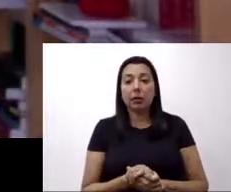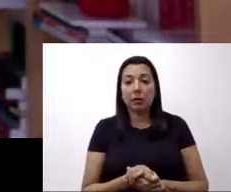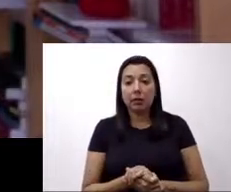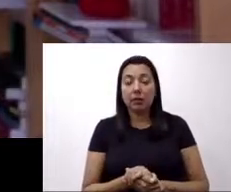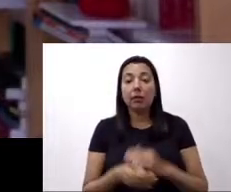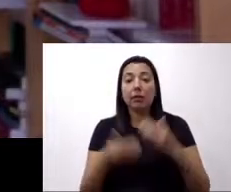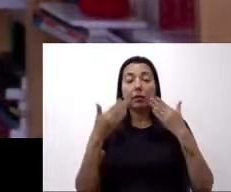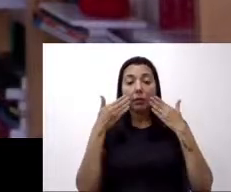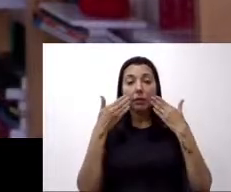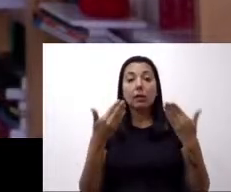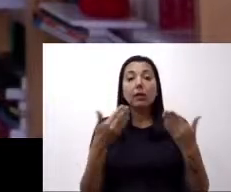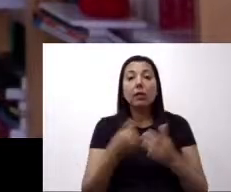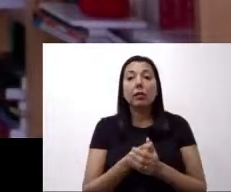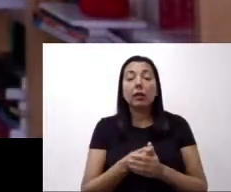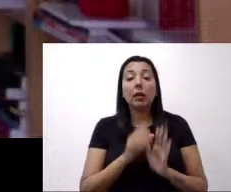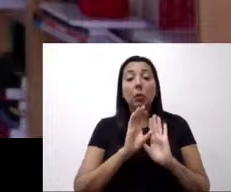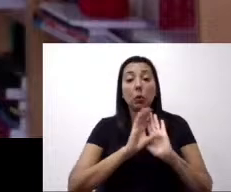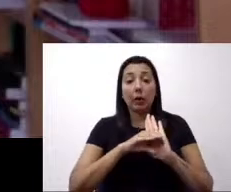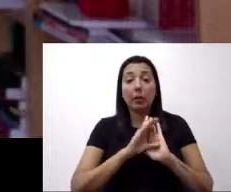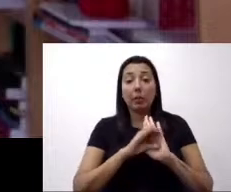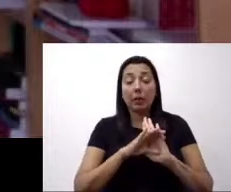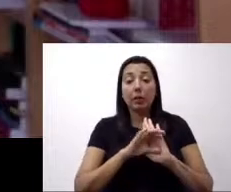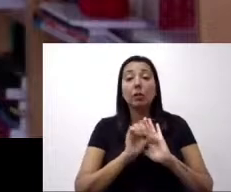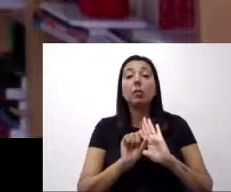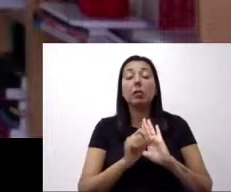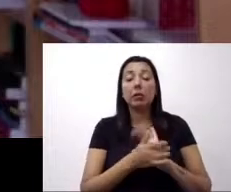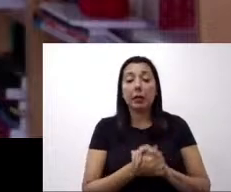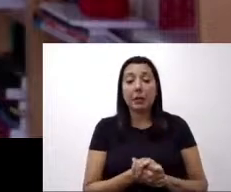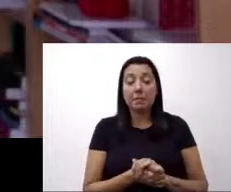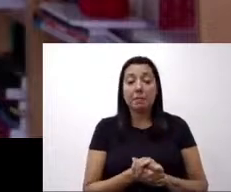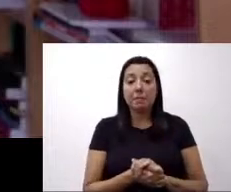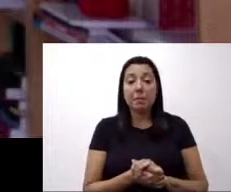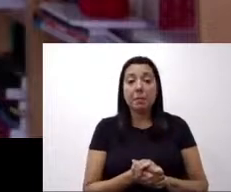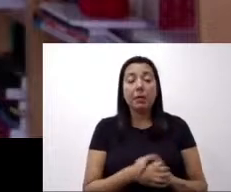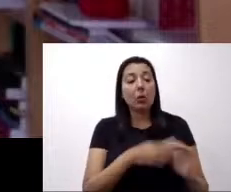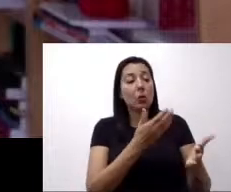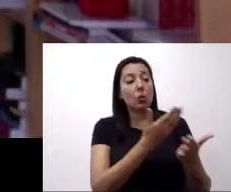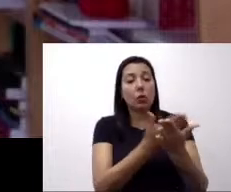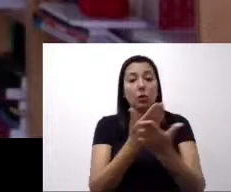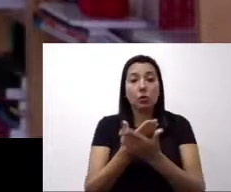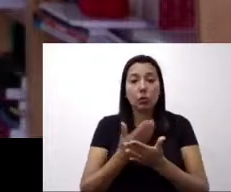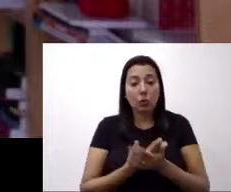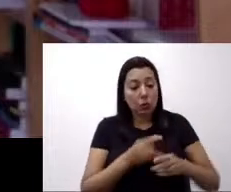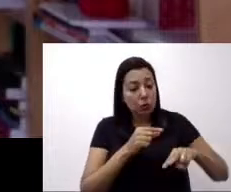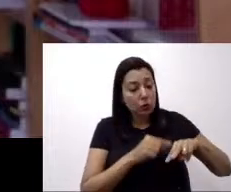apresentar um capítulo sobre os estudos de gênero